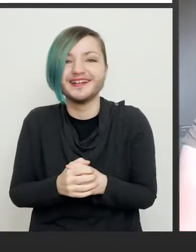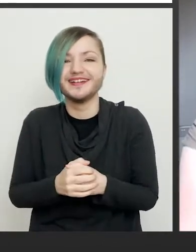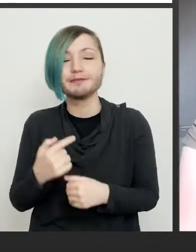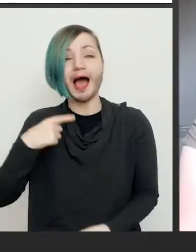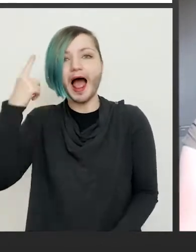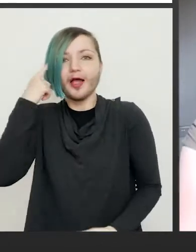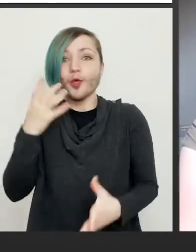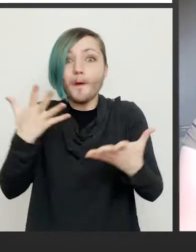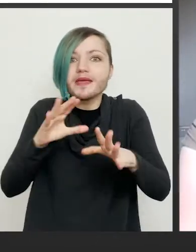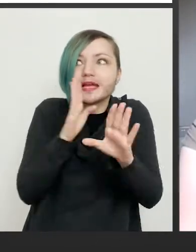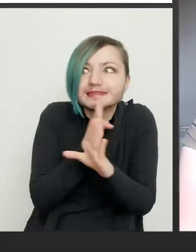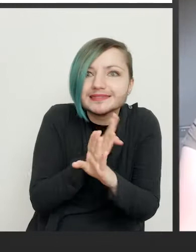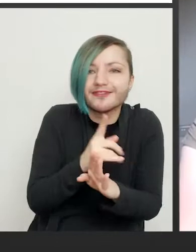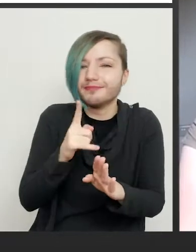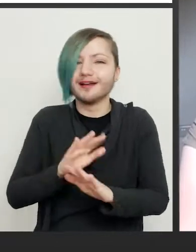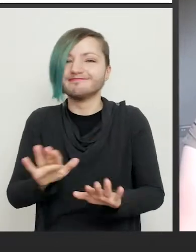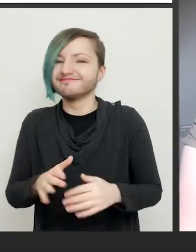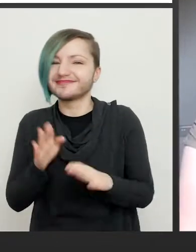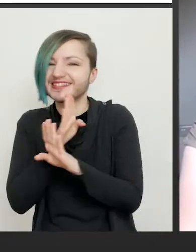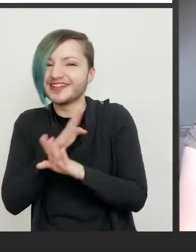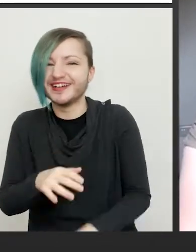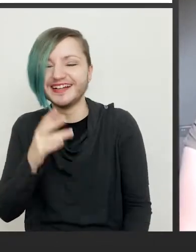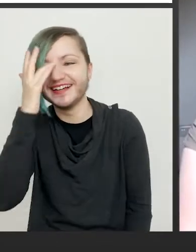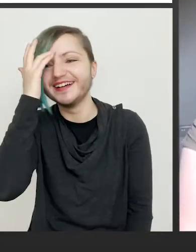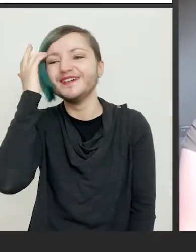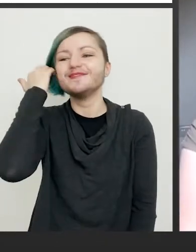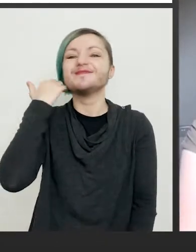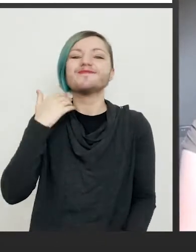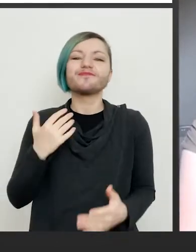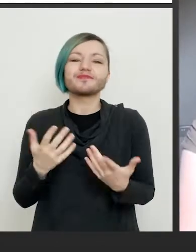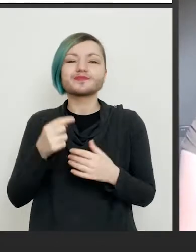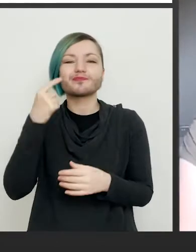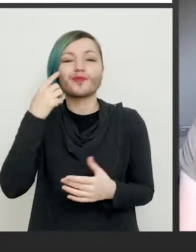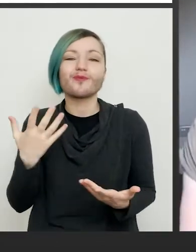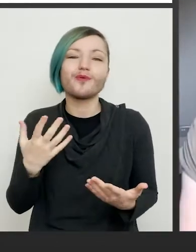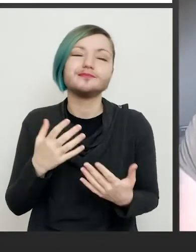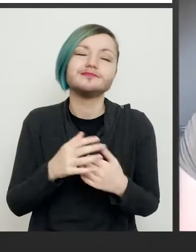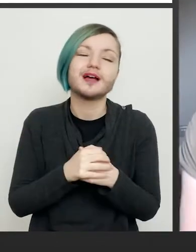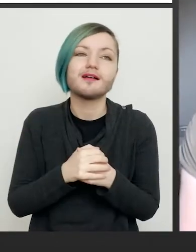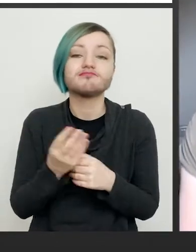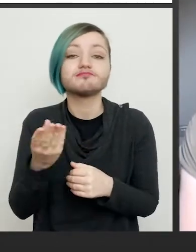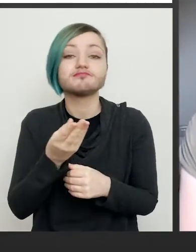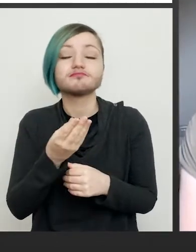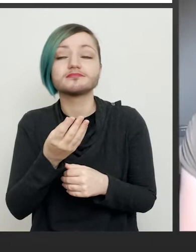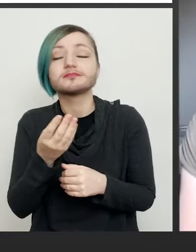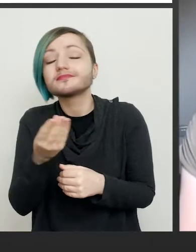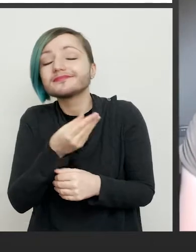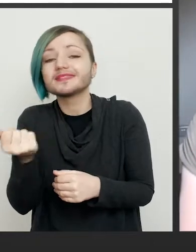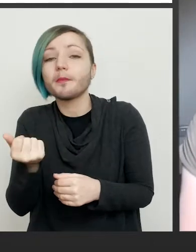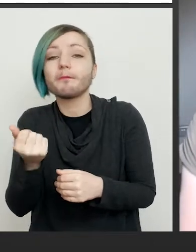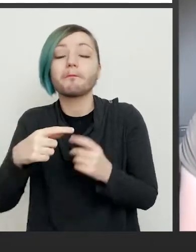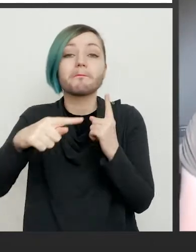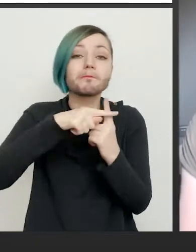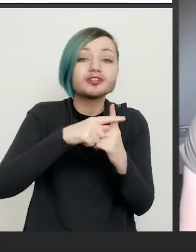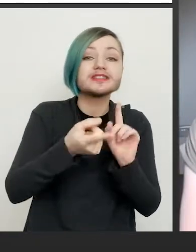thought I had this big secret, but it turned out I didn't. So, and of course, some people won't get that positive reaction. Some